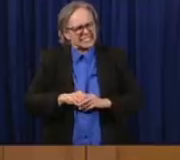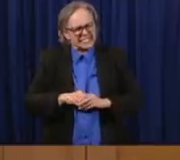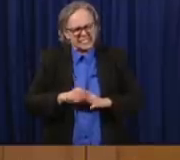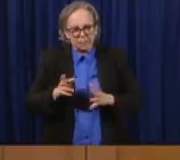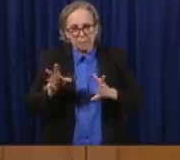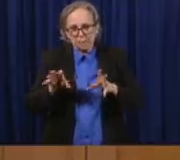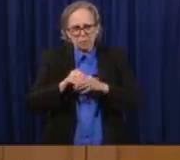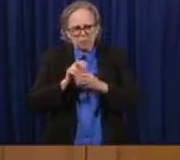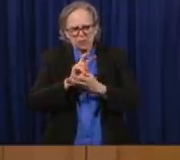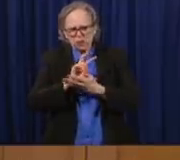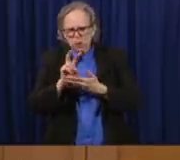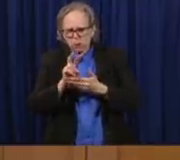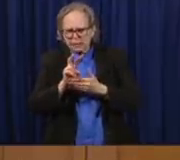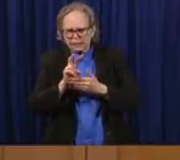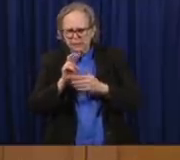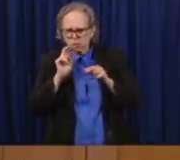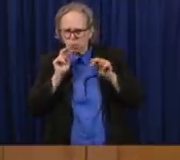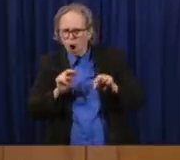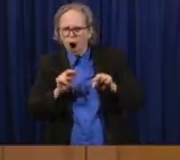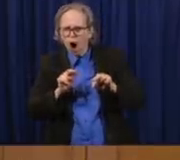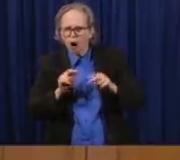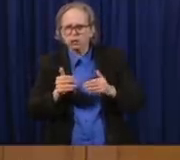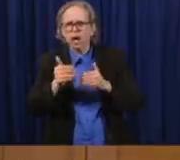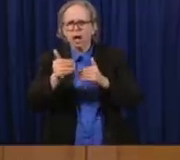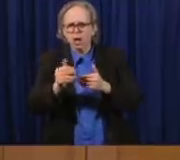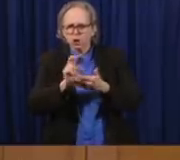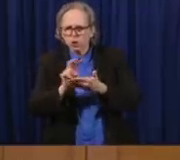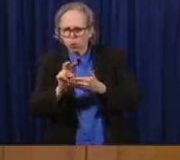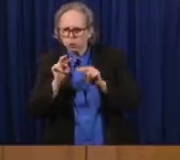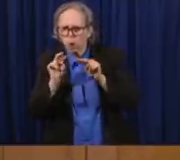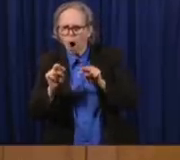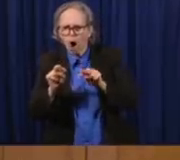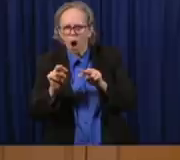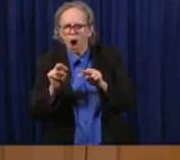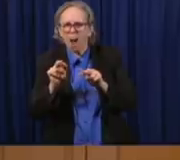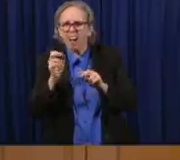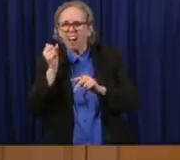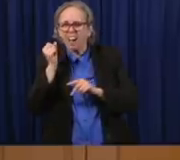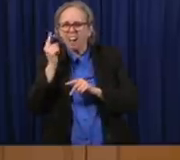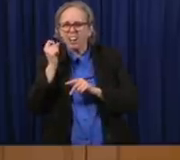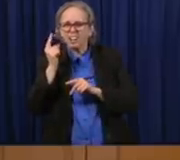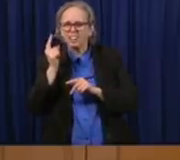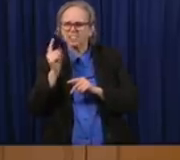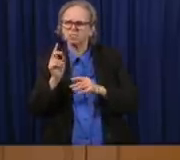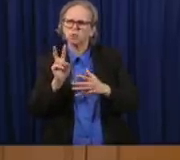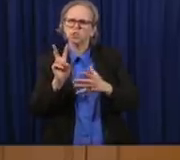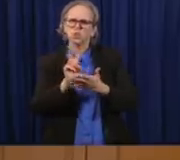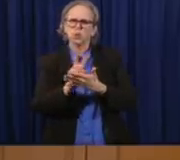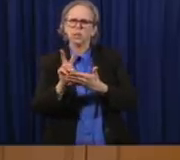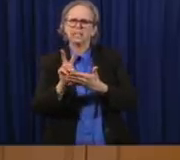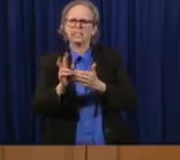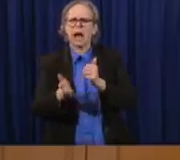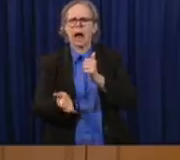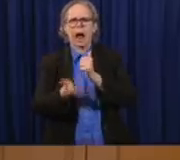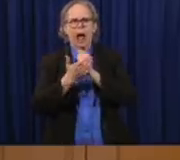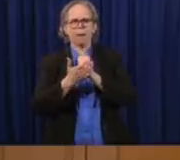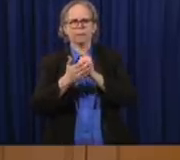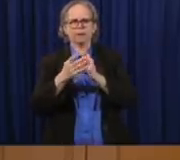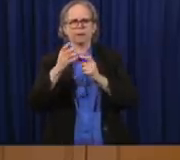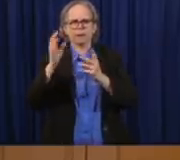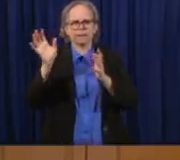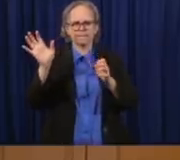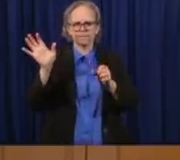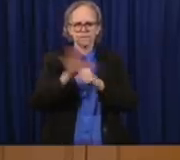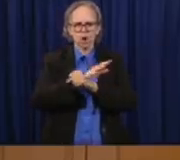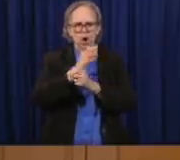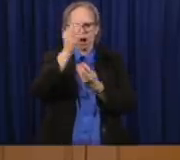how long, that's the science, that's how long it will take for us to get through an infection cycle and kind of another week to see the data come back